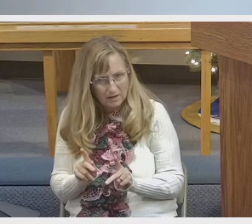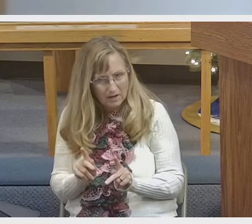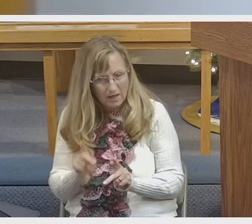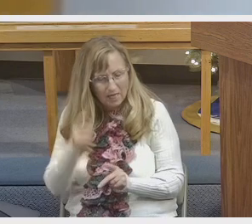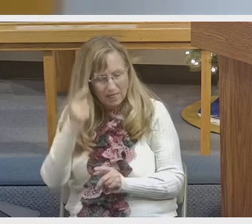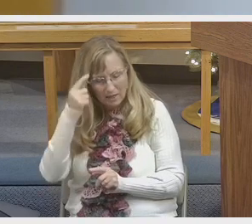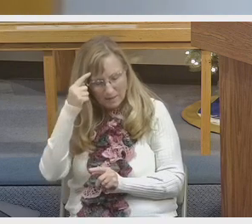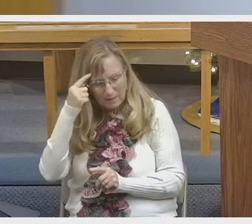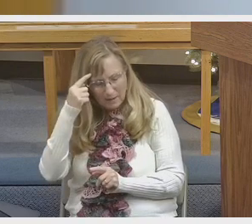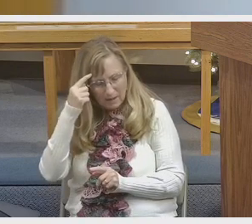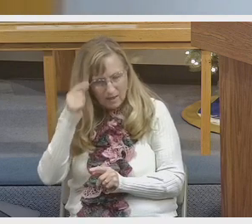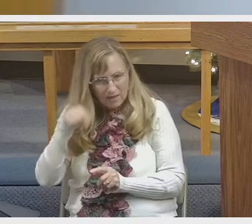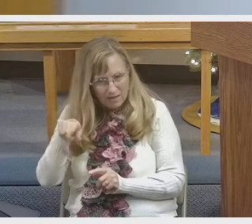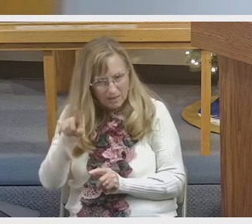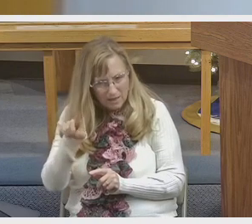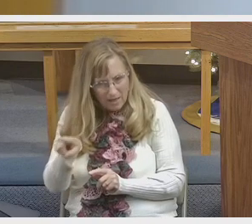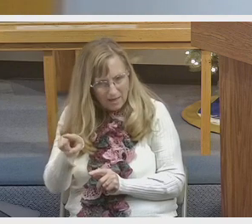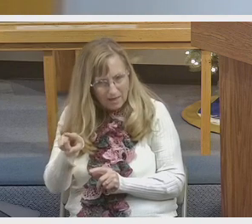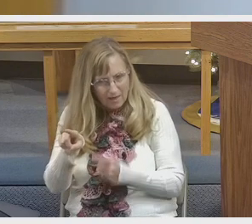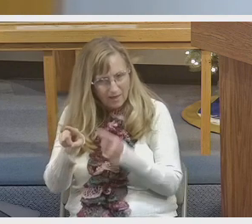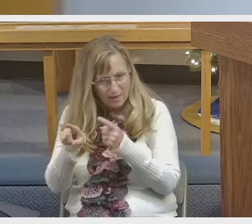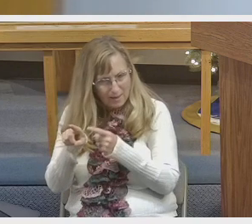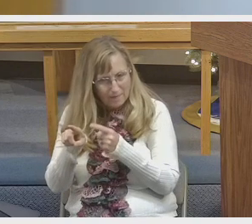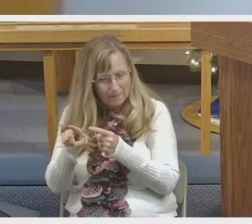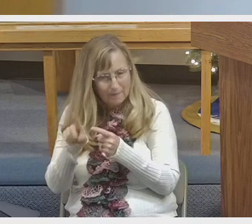Knowing every time